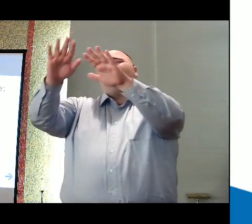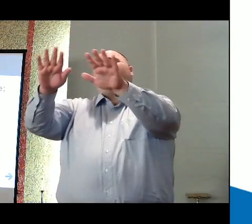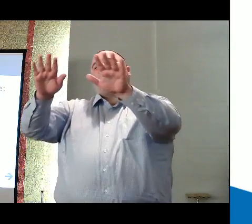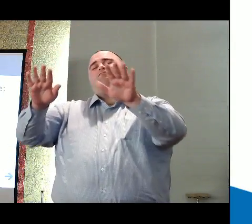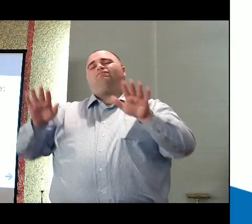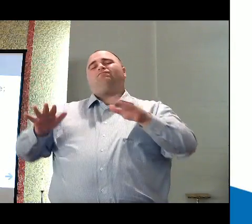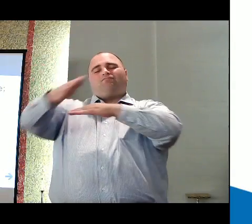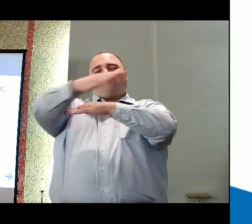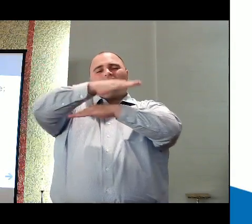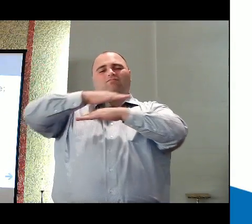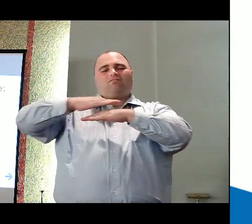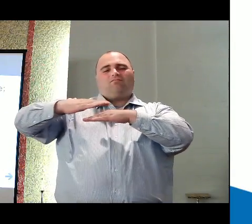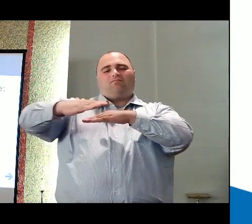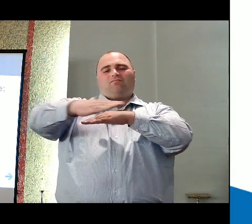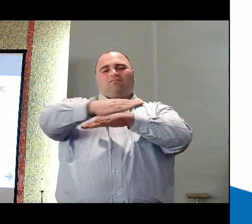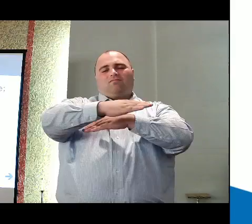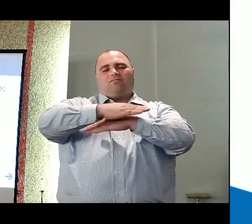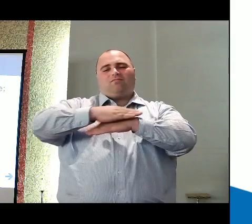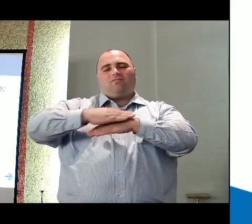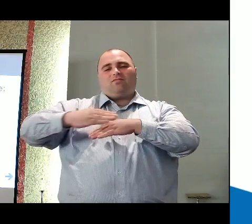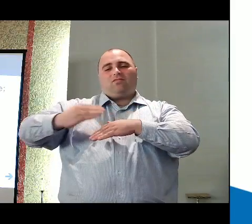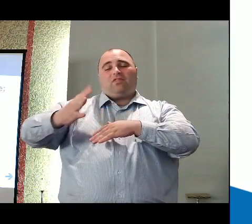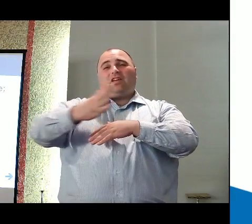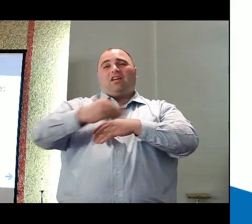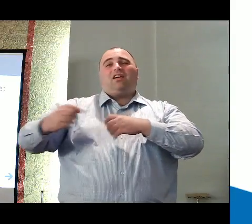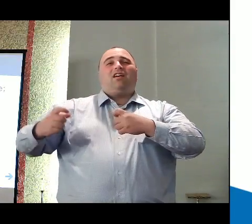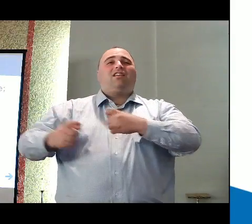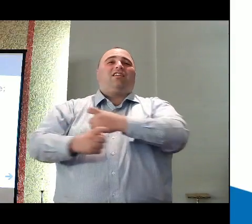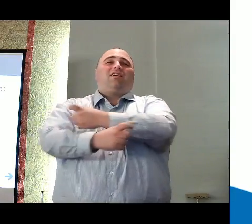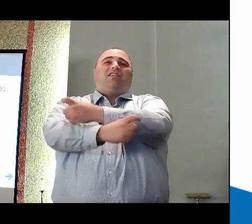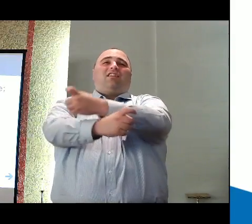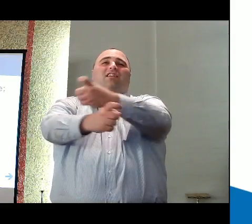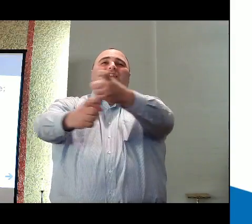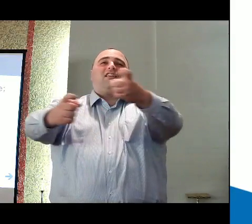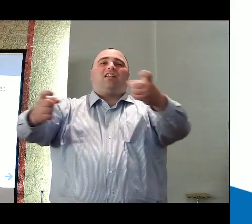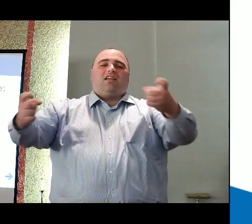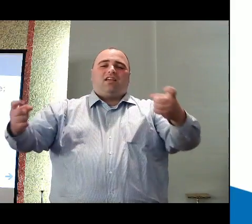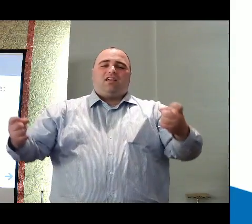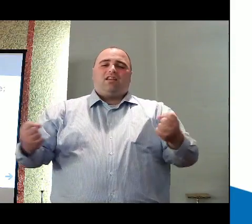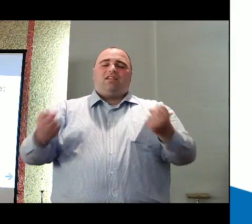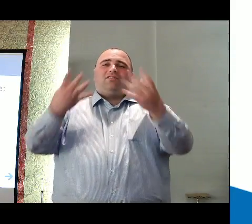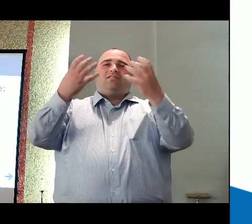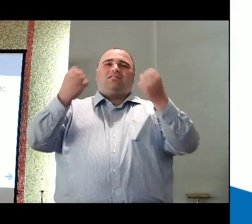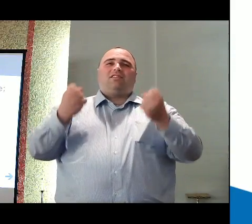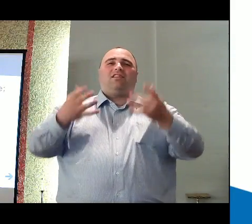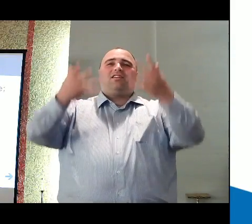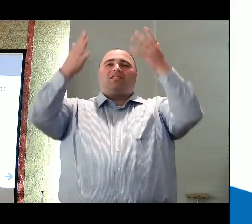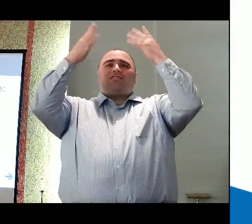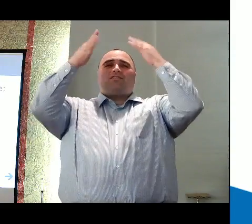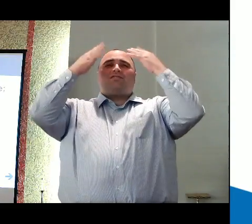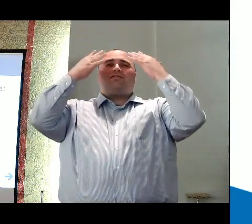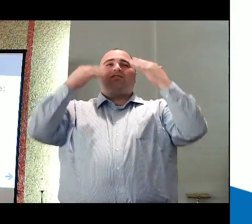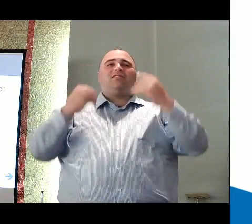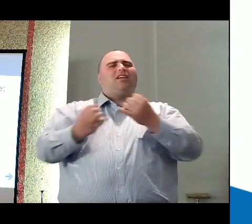Father's throne above, so free and